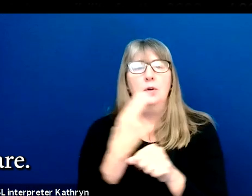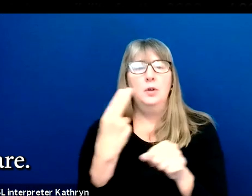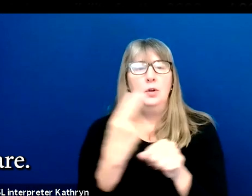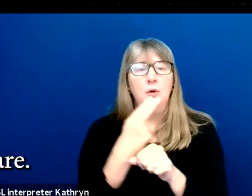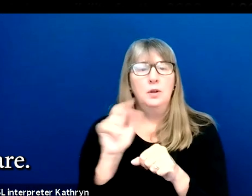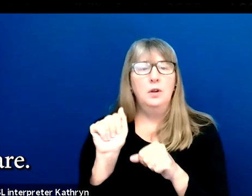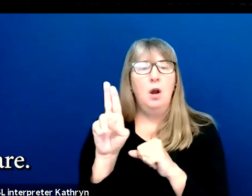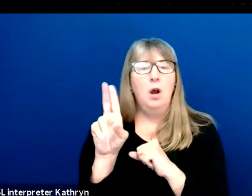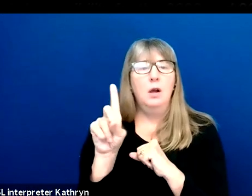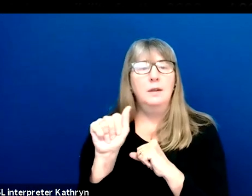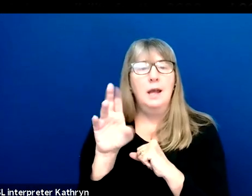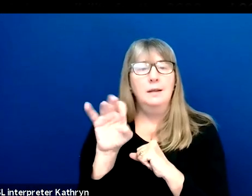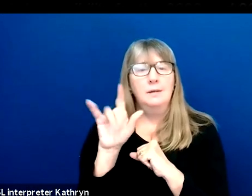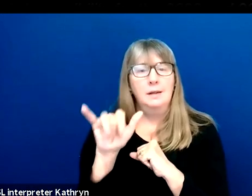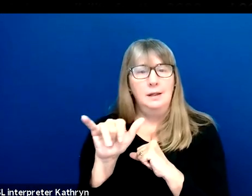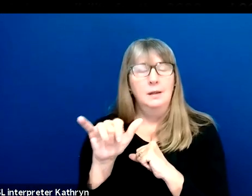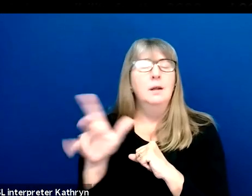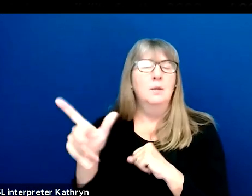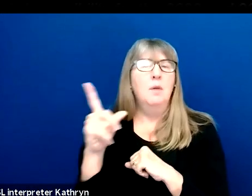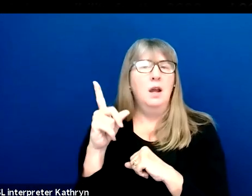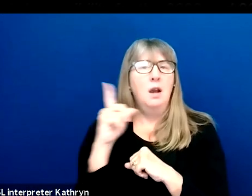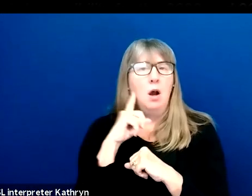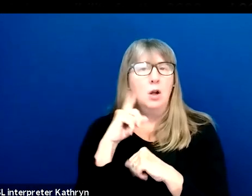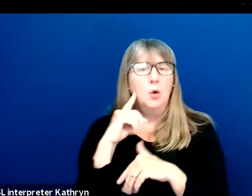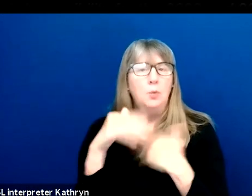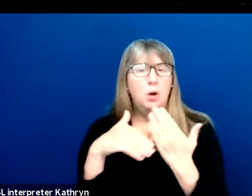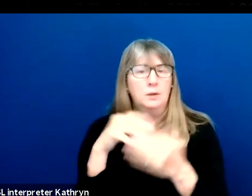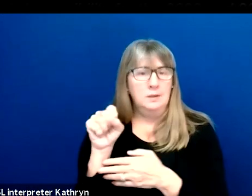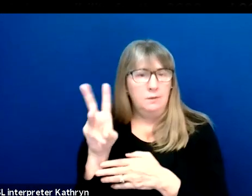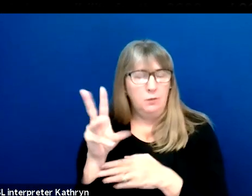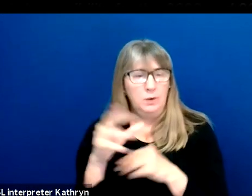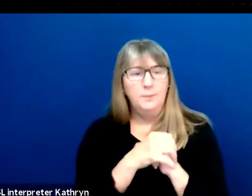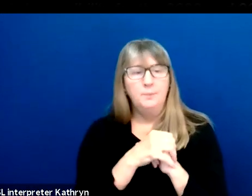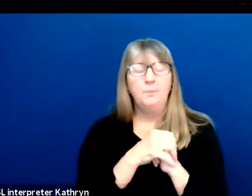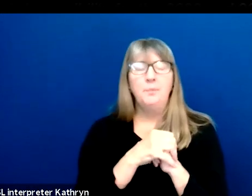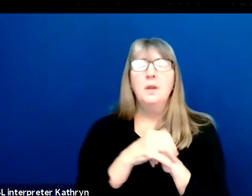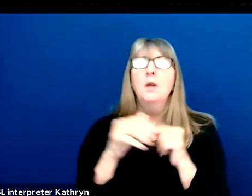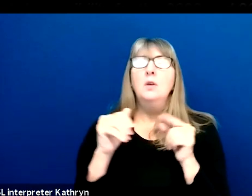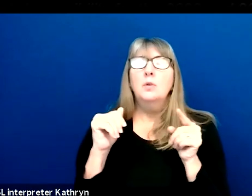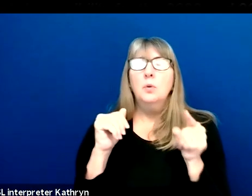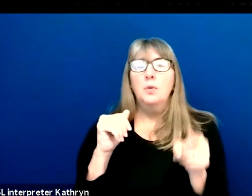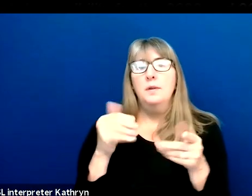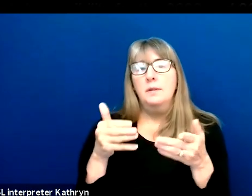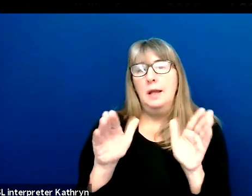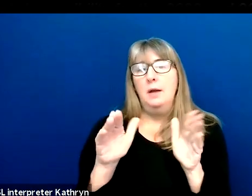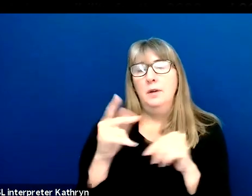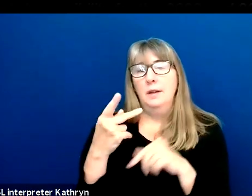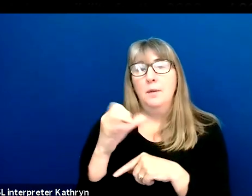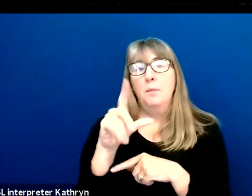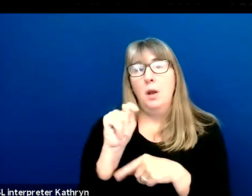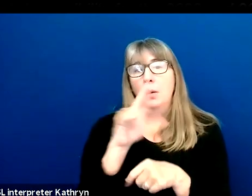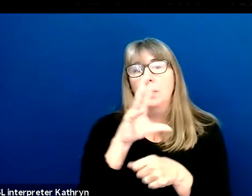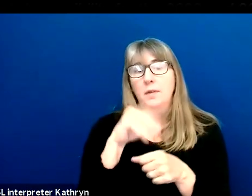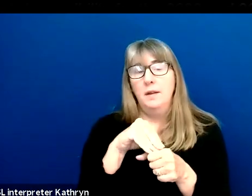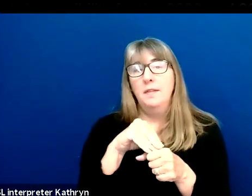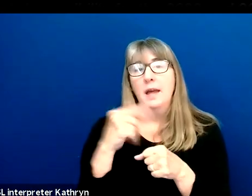external audio processing software. So this allowed me to also easily have the get the plot with and without that Galax chirp